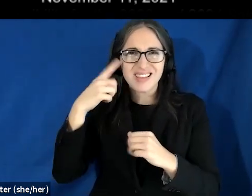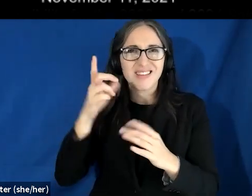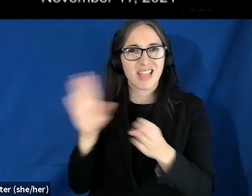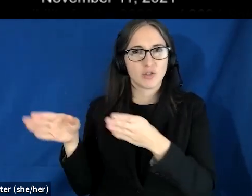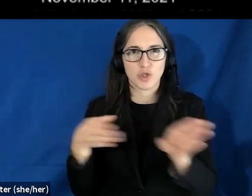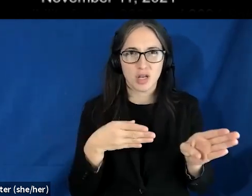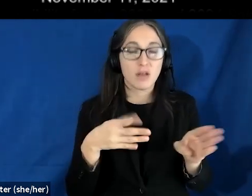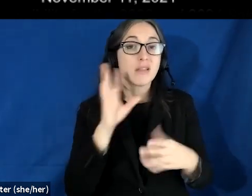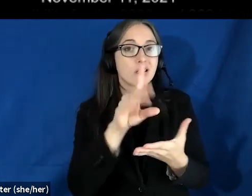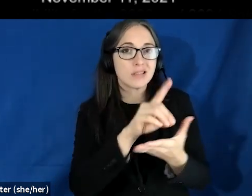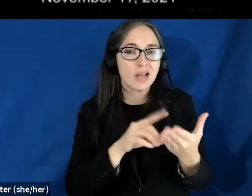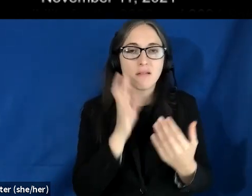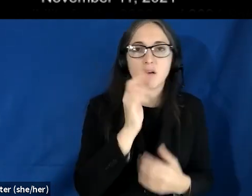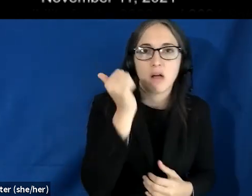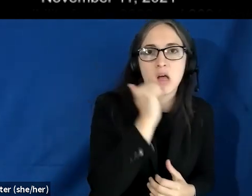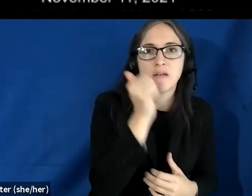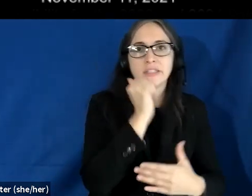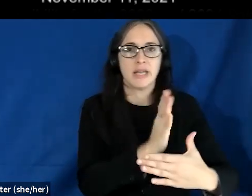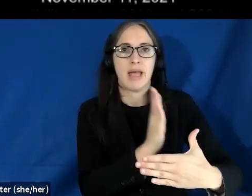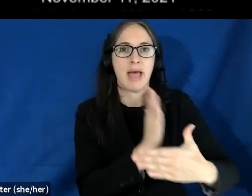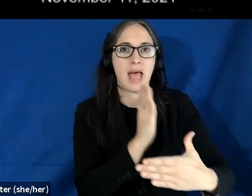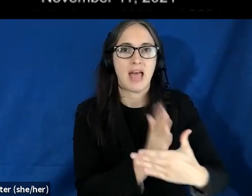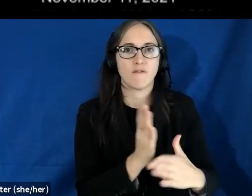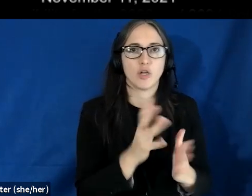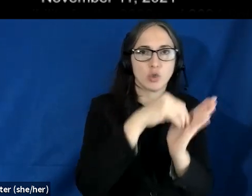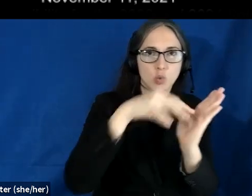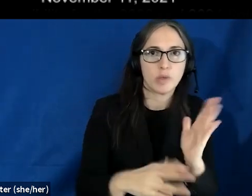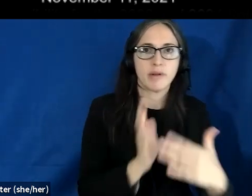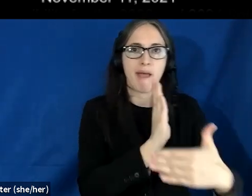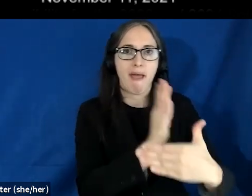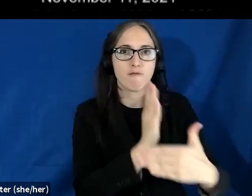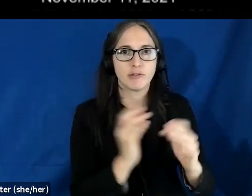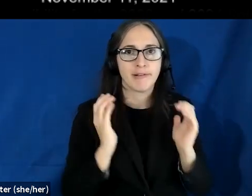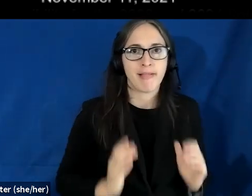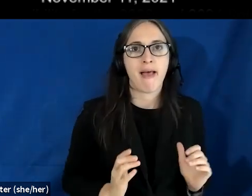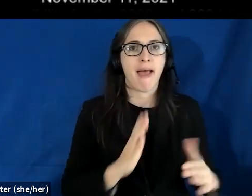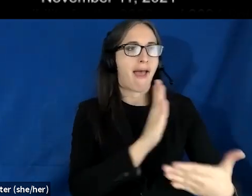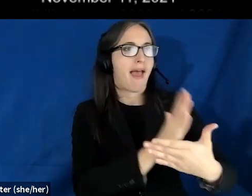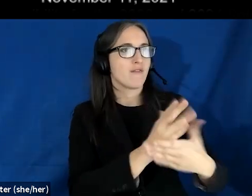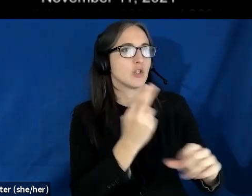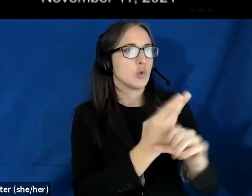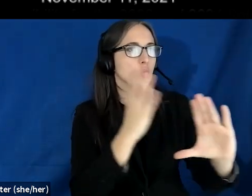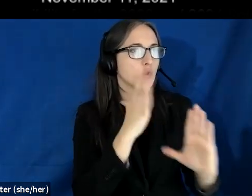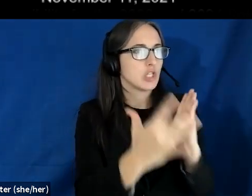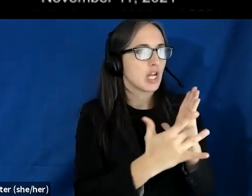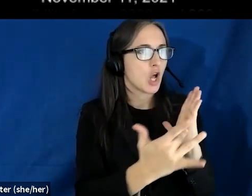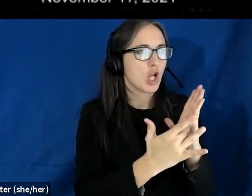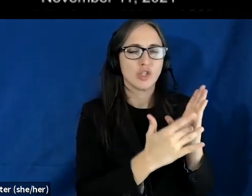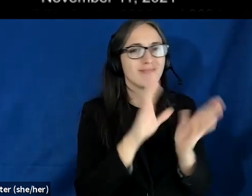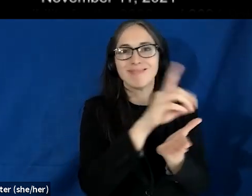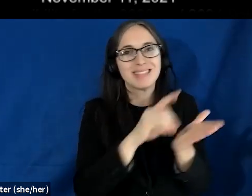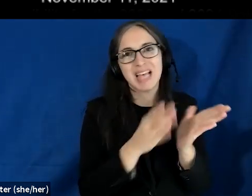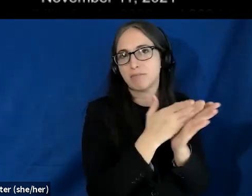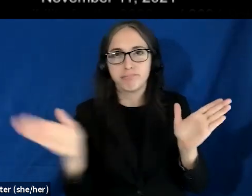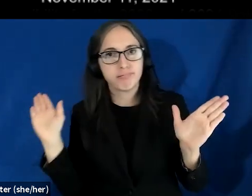the average client or the average user of technology to design for everyone. But once upon a time,